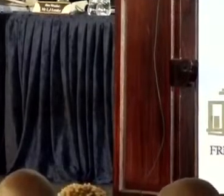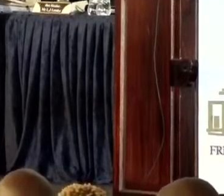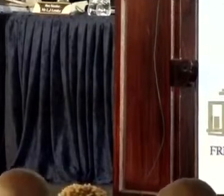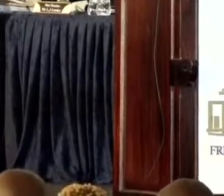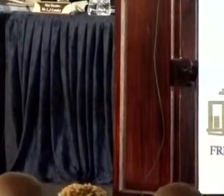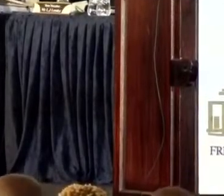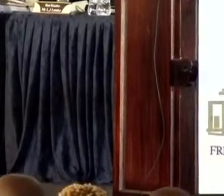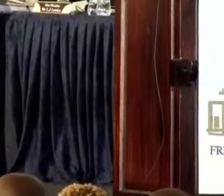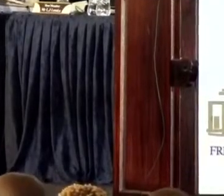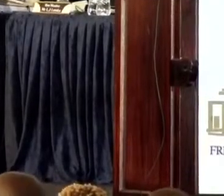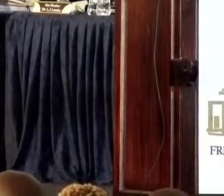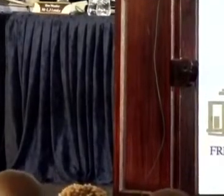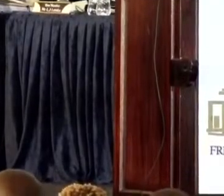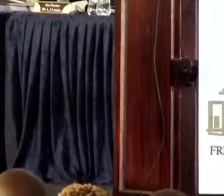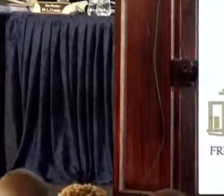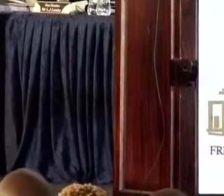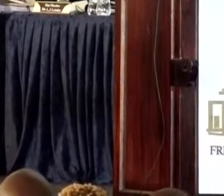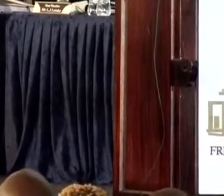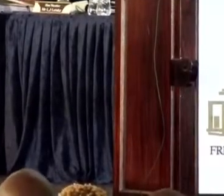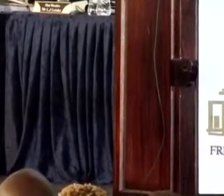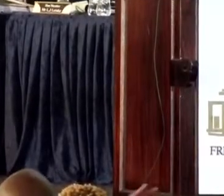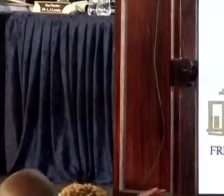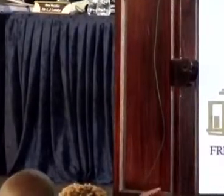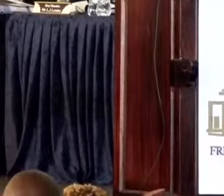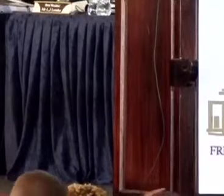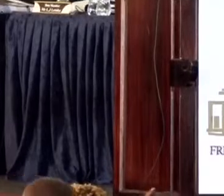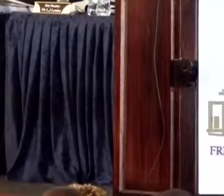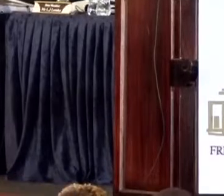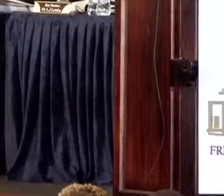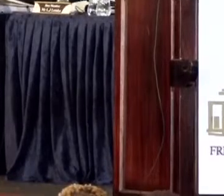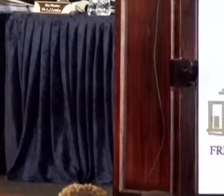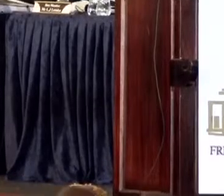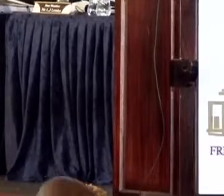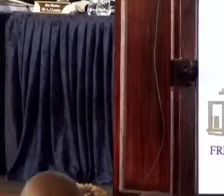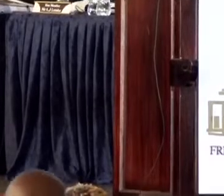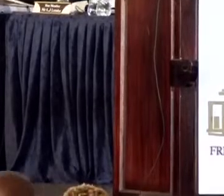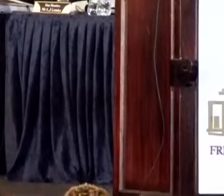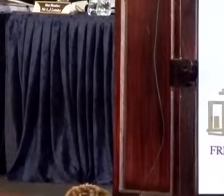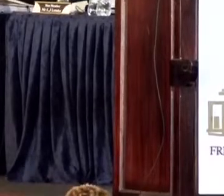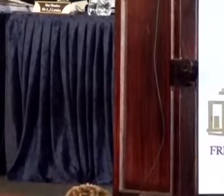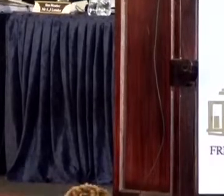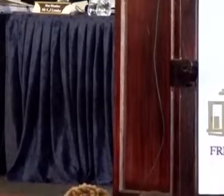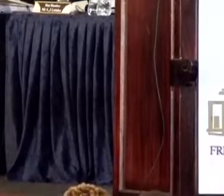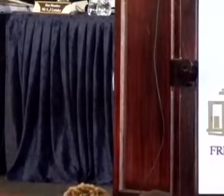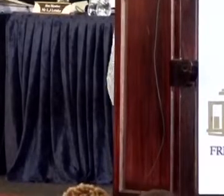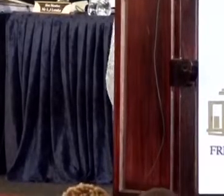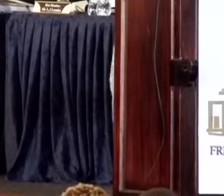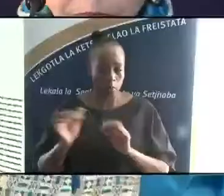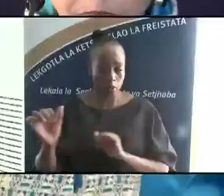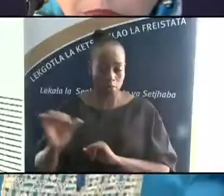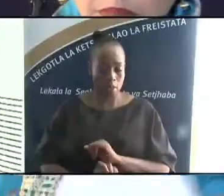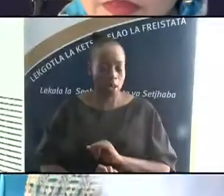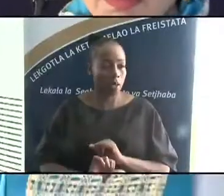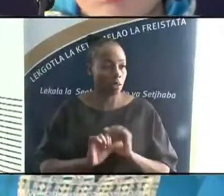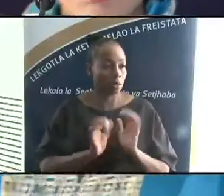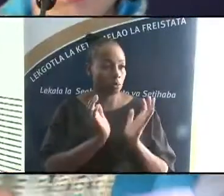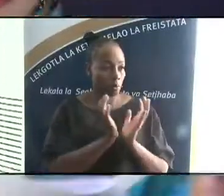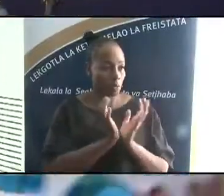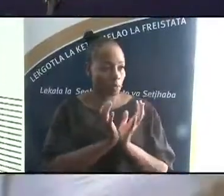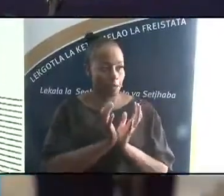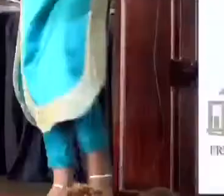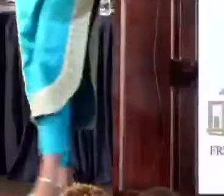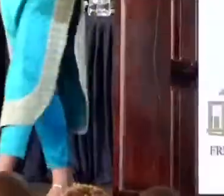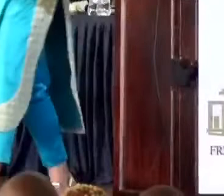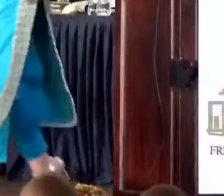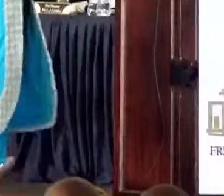and Finance, as well as the Budget and Oversight Committee, for consideration and report back to the House. Any